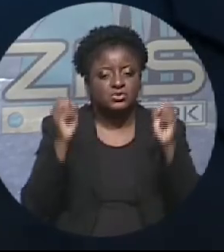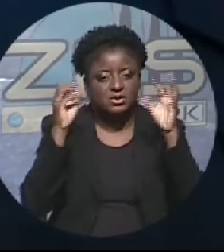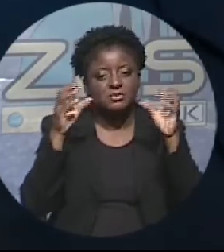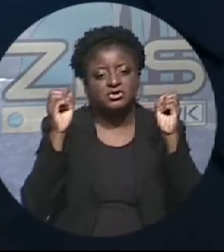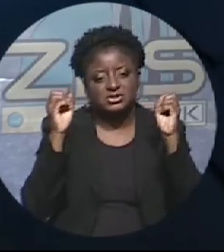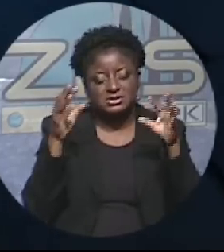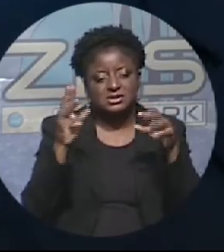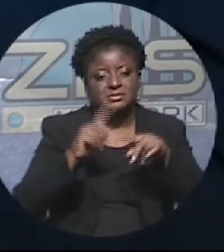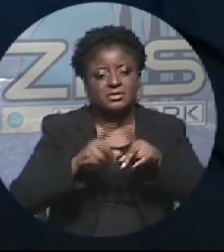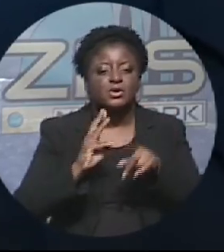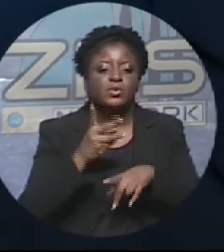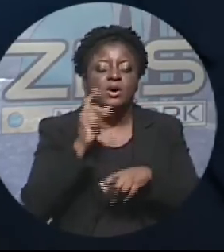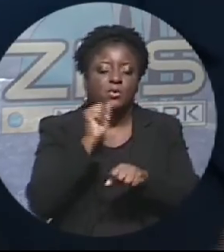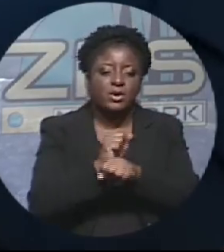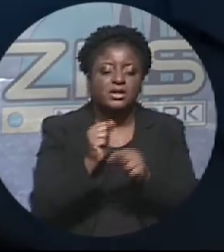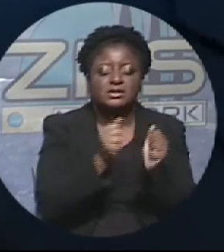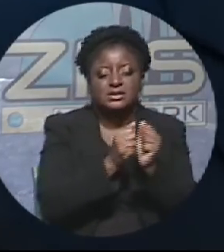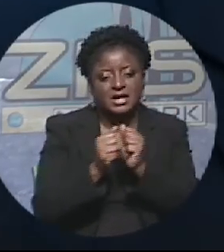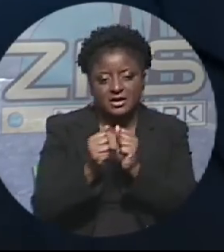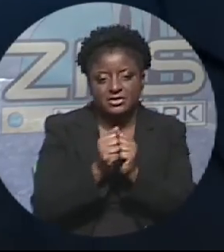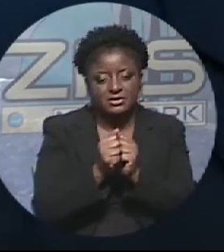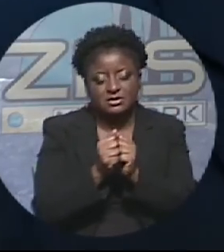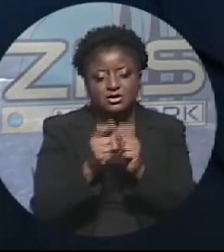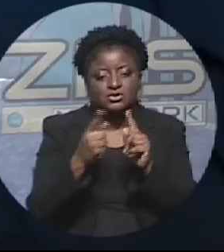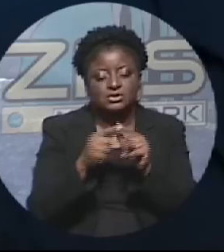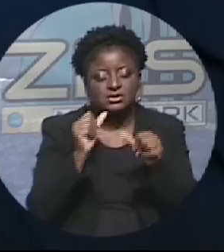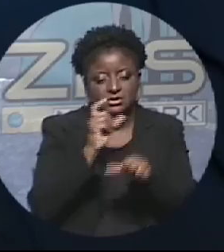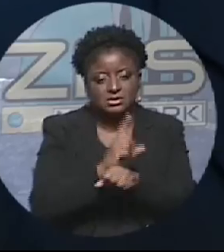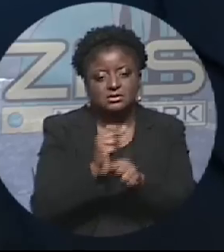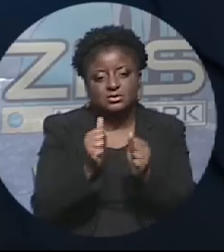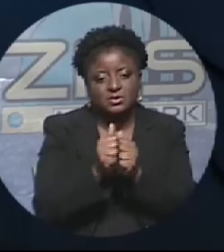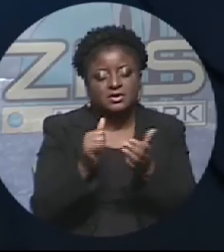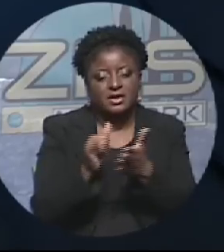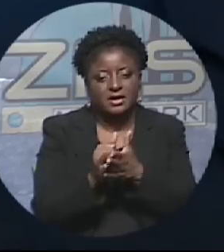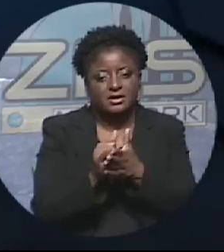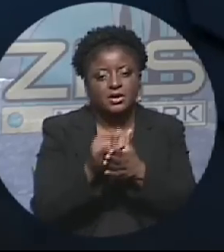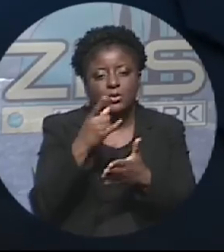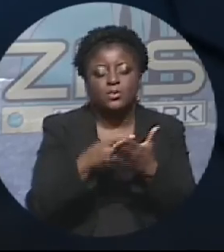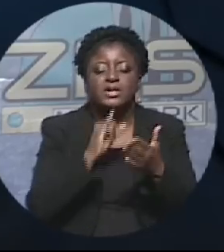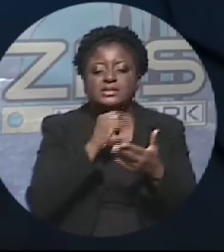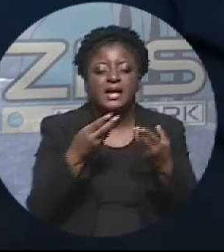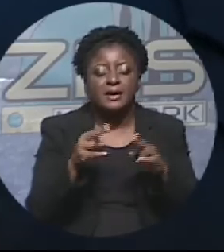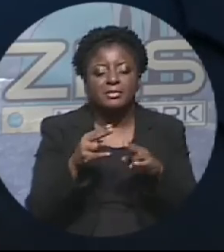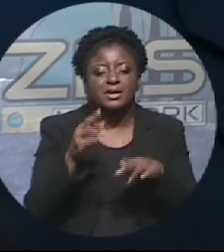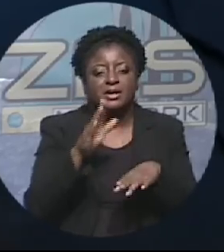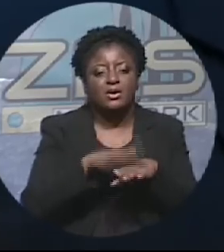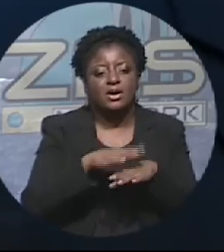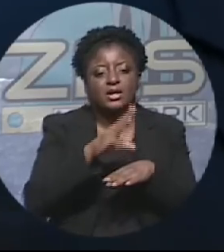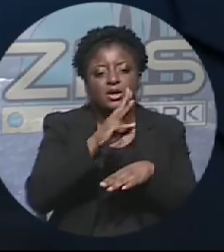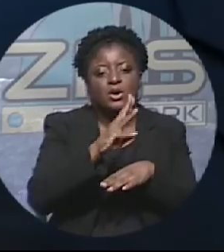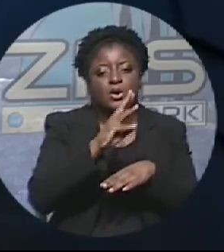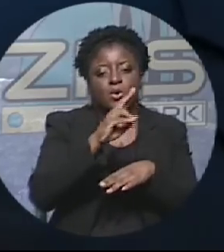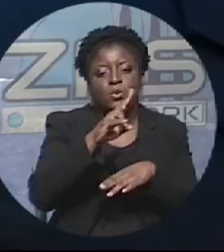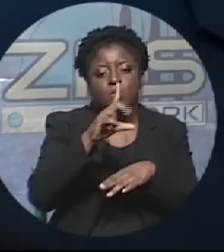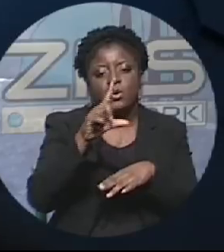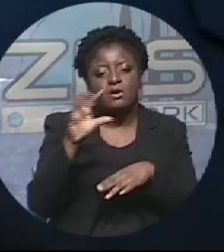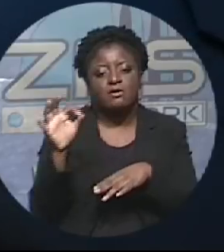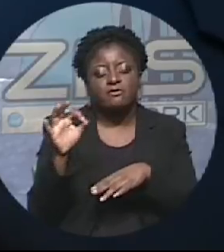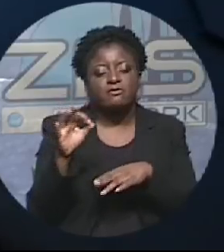But we are working together assiduously now to address that. What's happening, for example, on Wolf Road, we're trying to have all